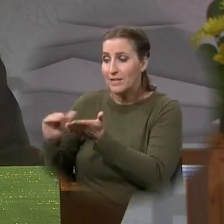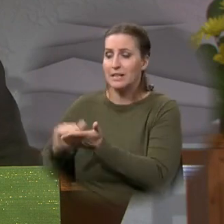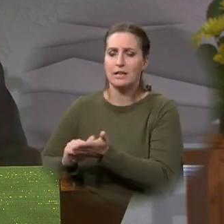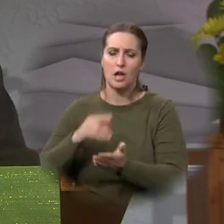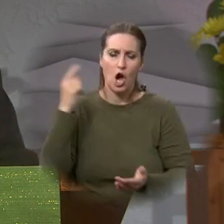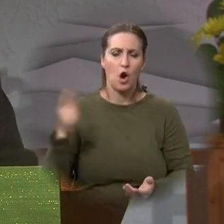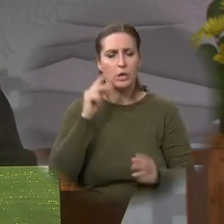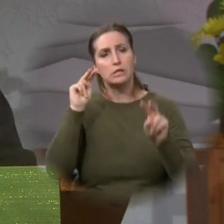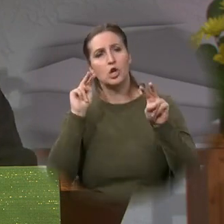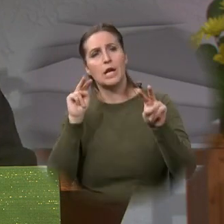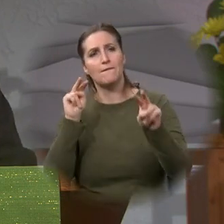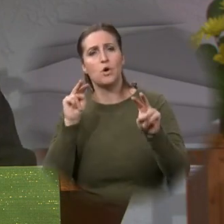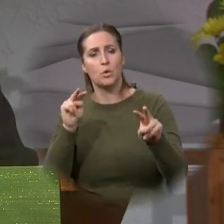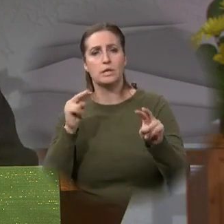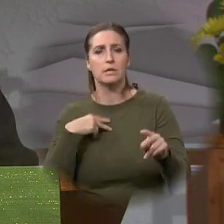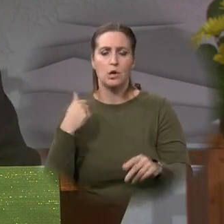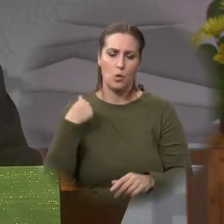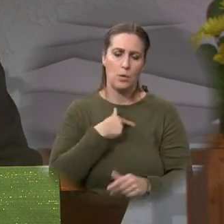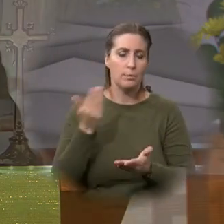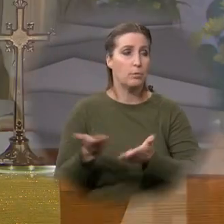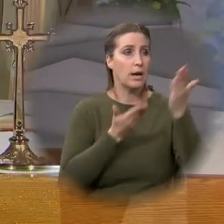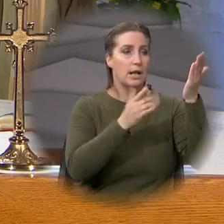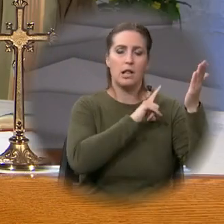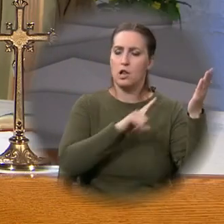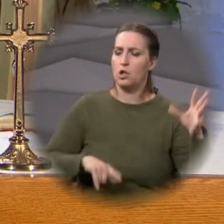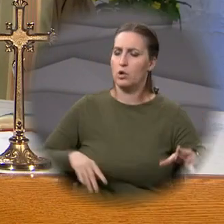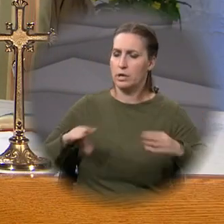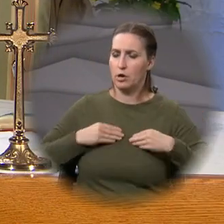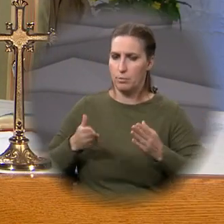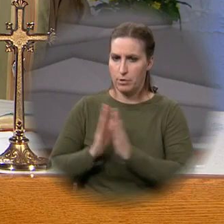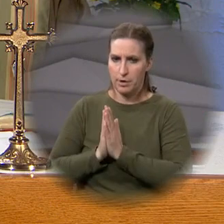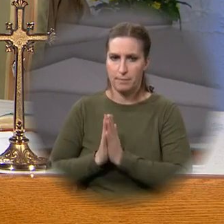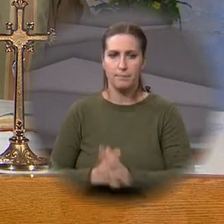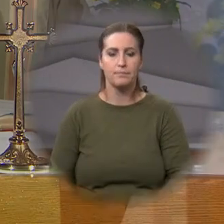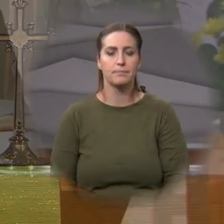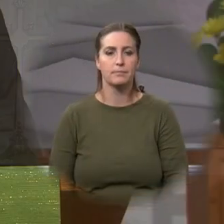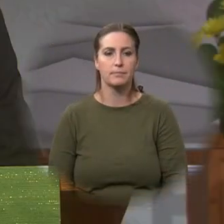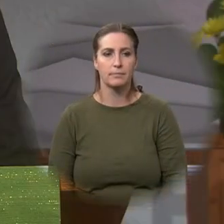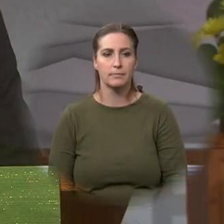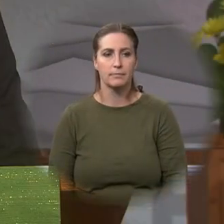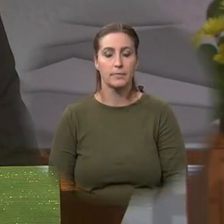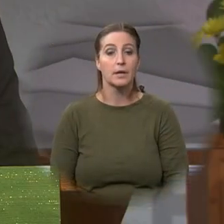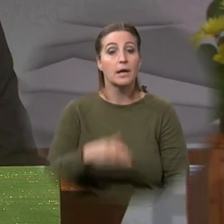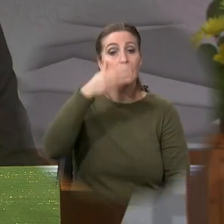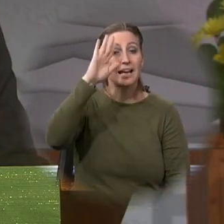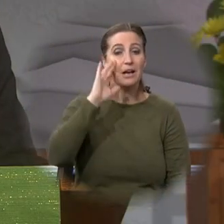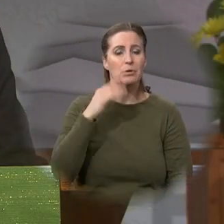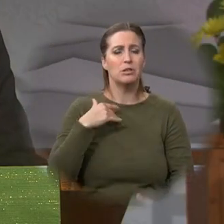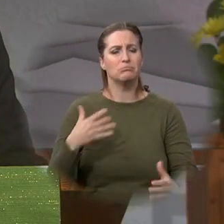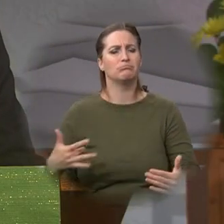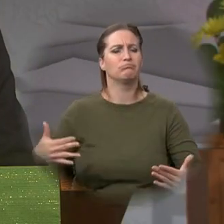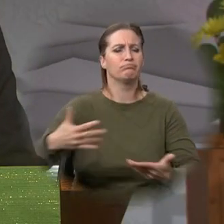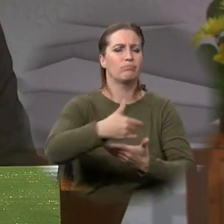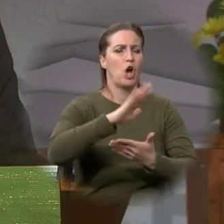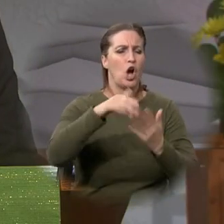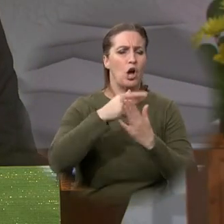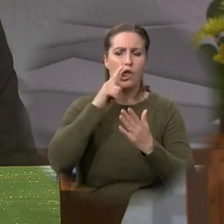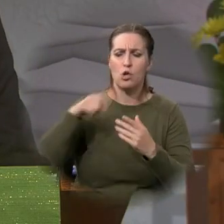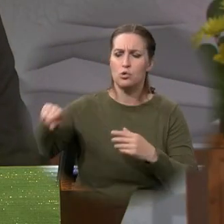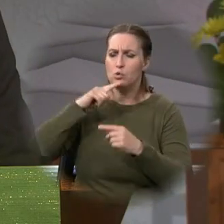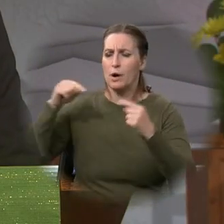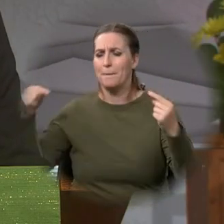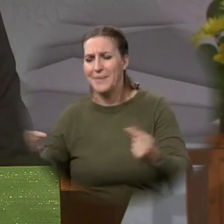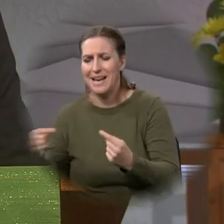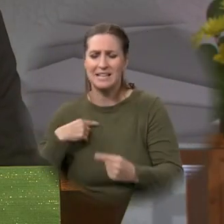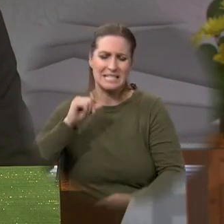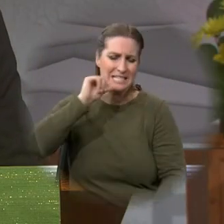and always looking forward, we pray to the Lord. Lord, hear our prayer. that God will embrace all who are in pain,